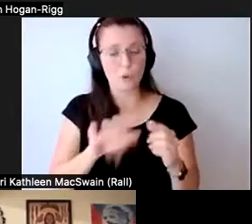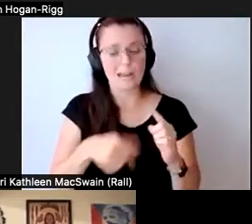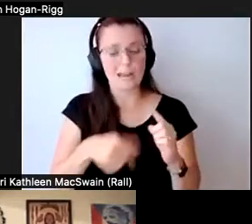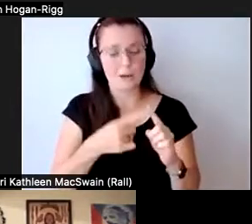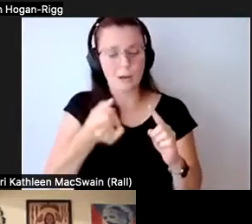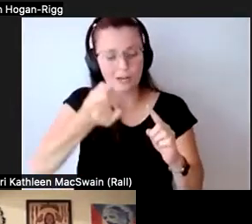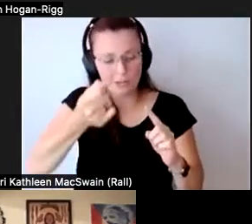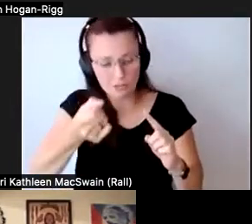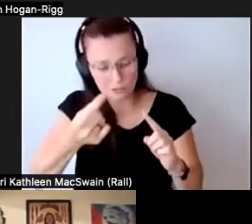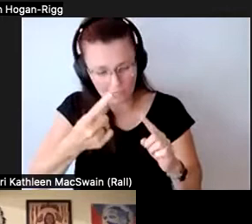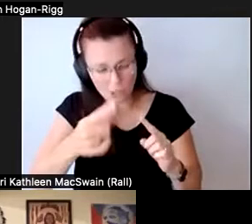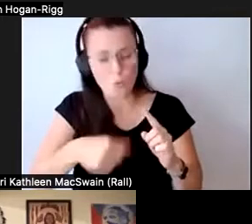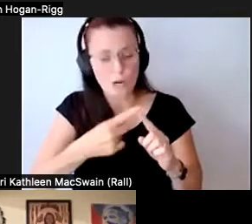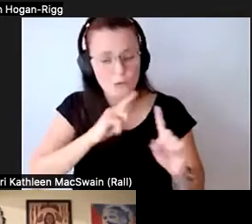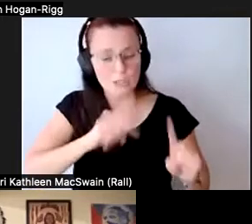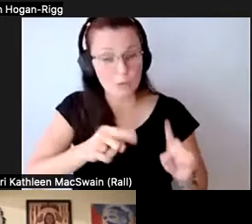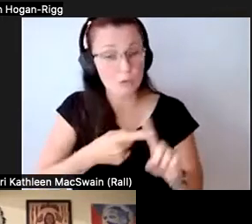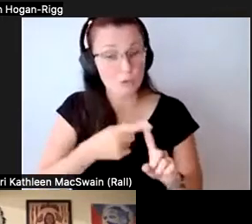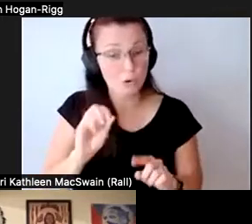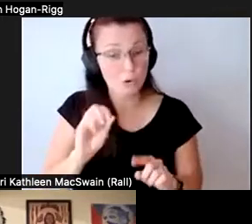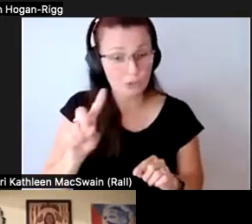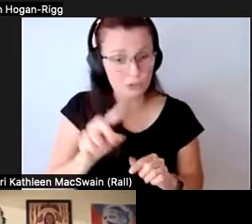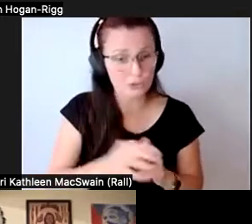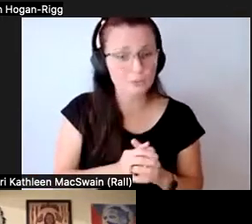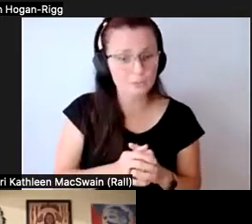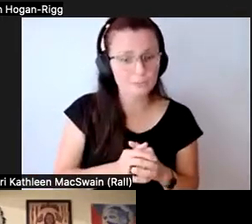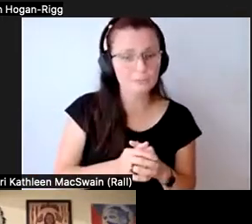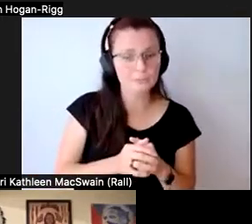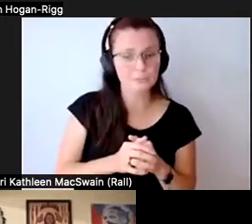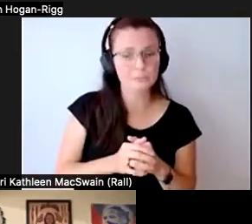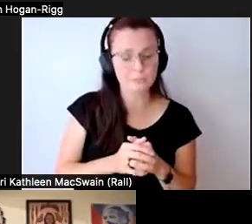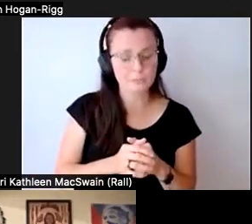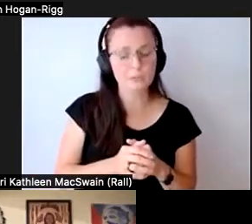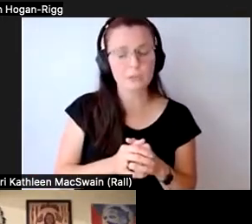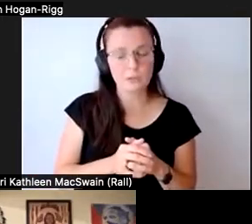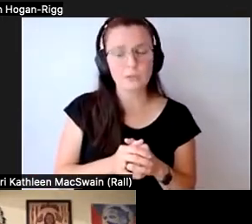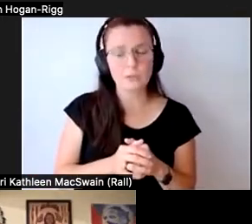315 overdose interventions we've participated in,